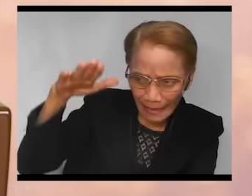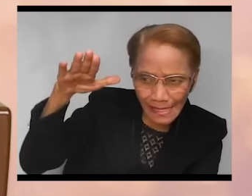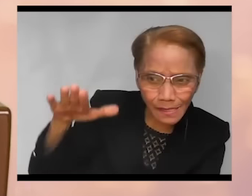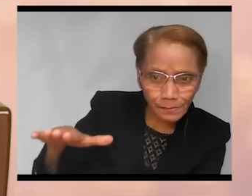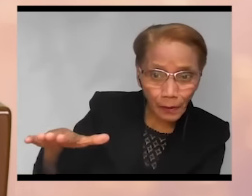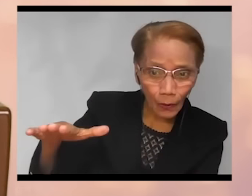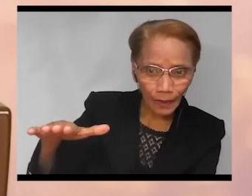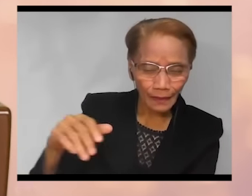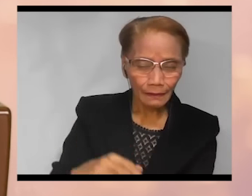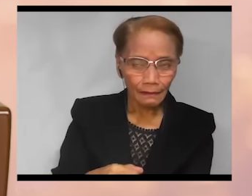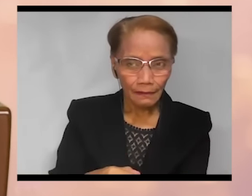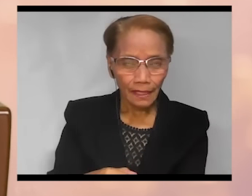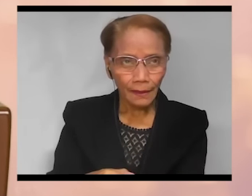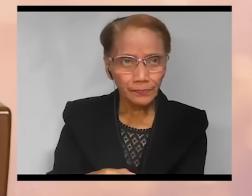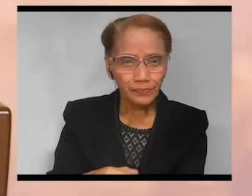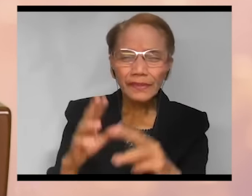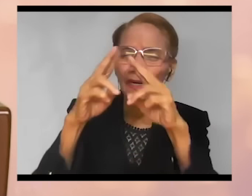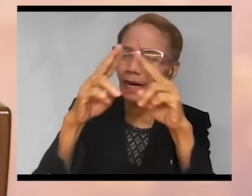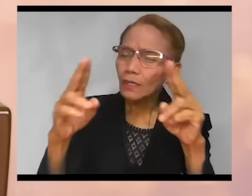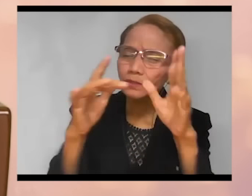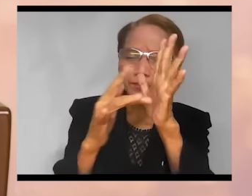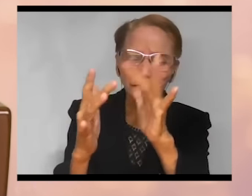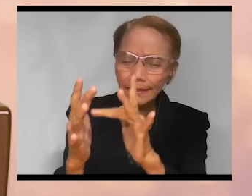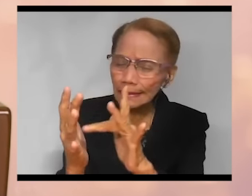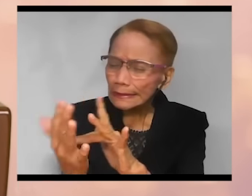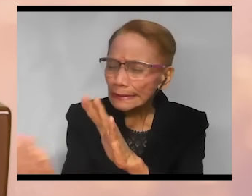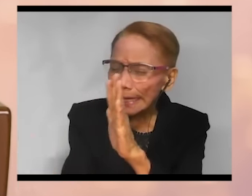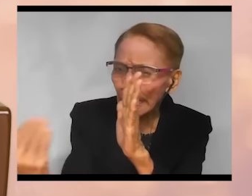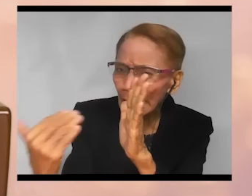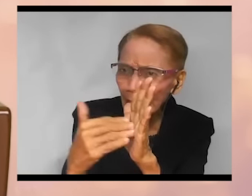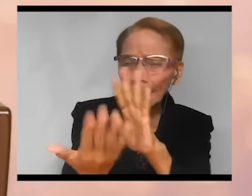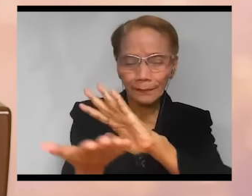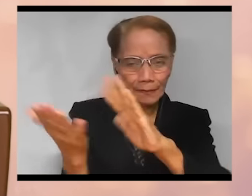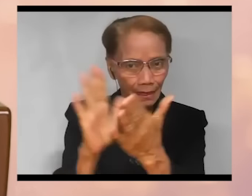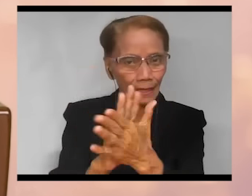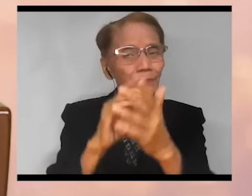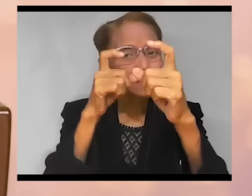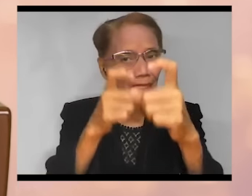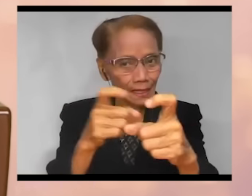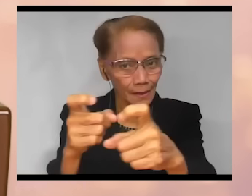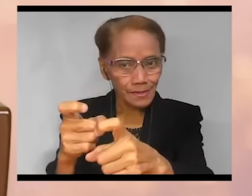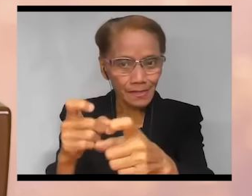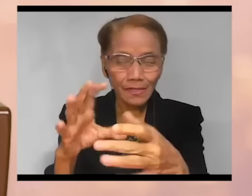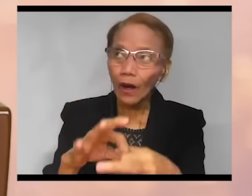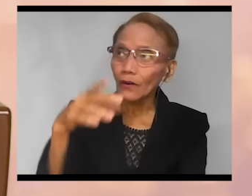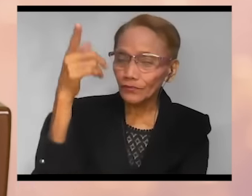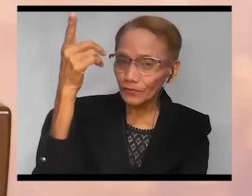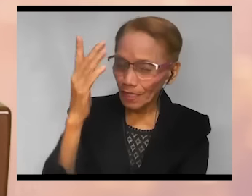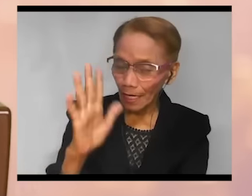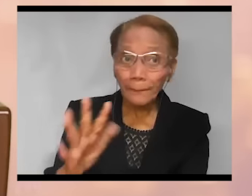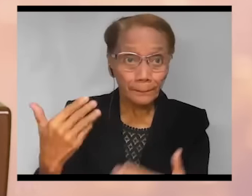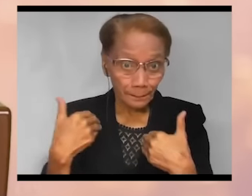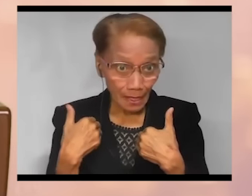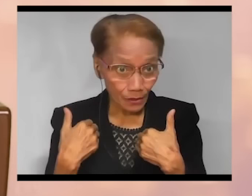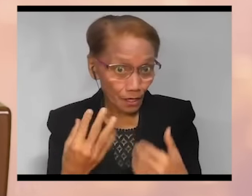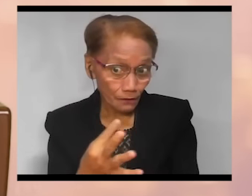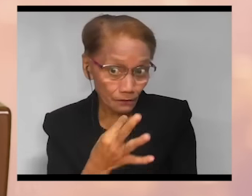In the hands of Jesus, becoming again gifts of God, there is food